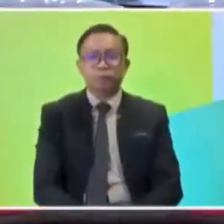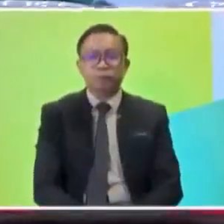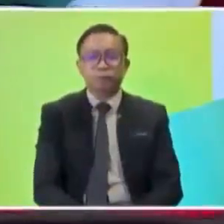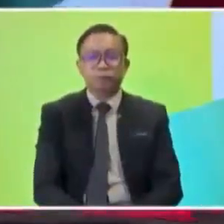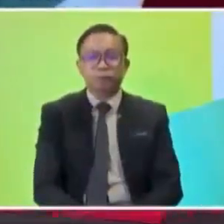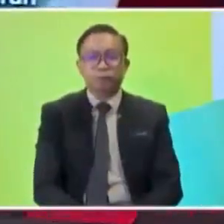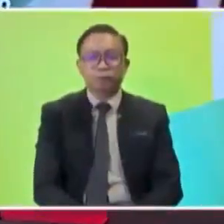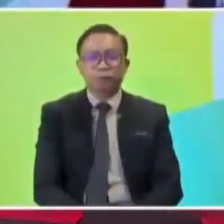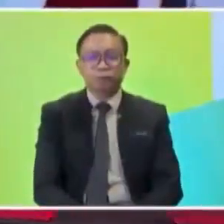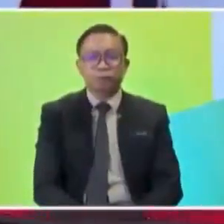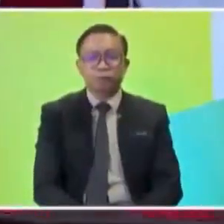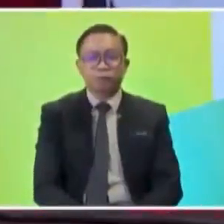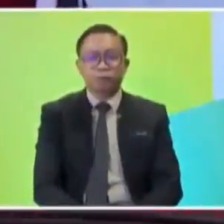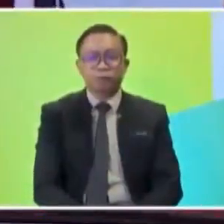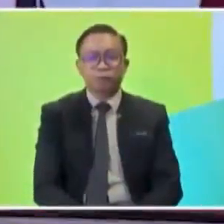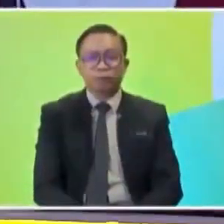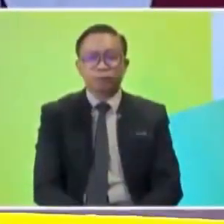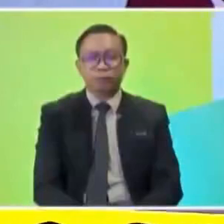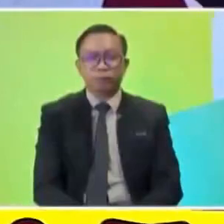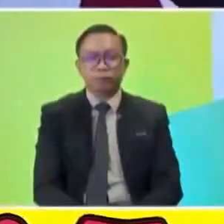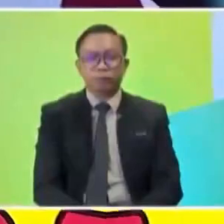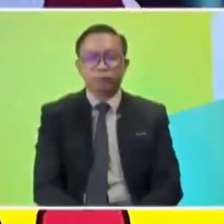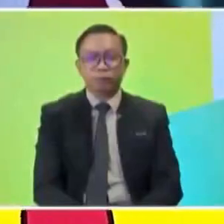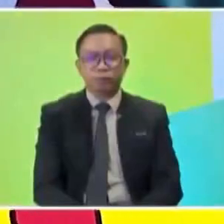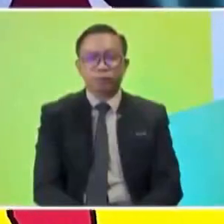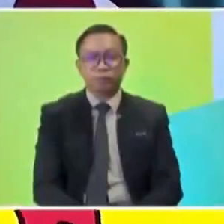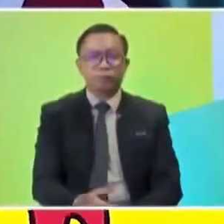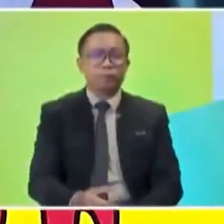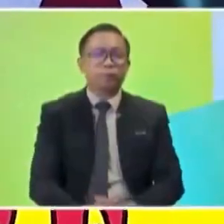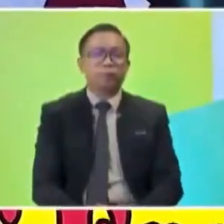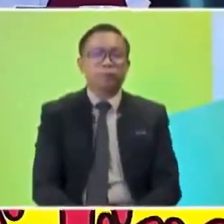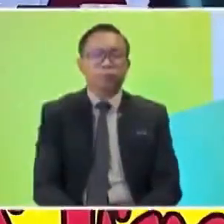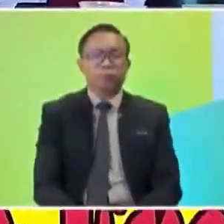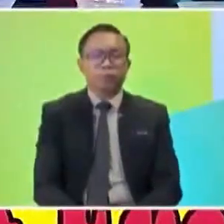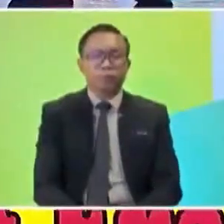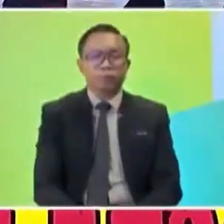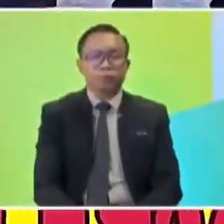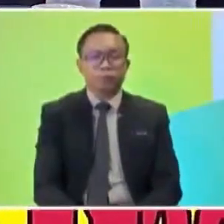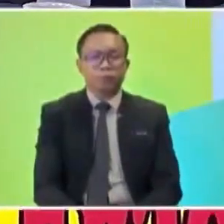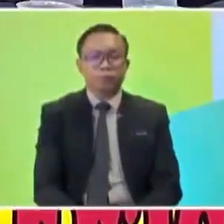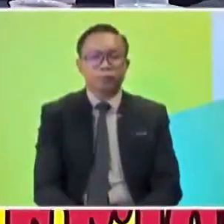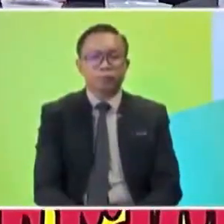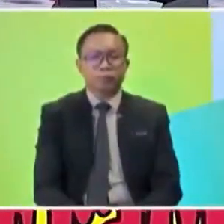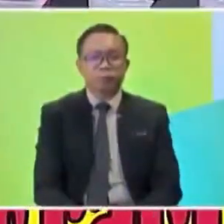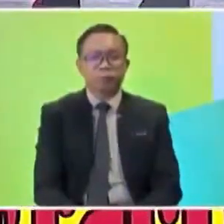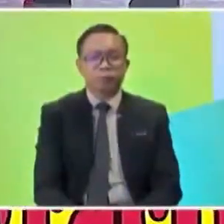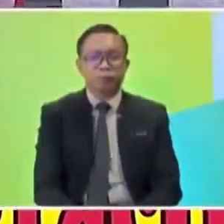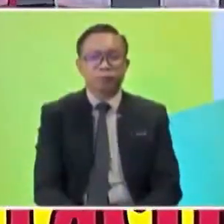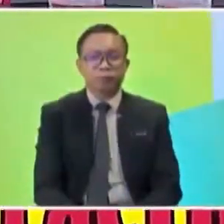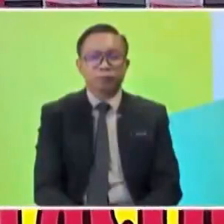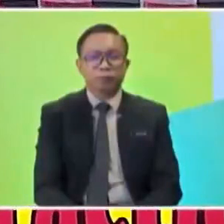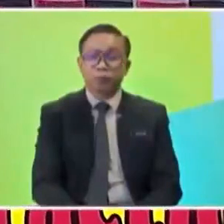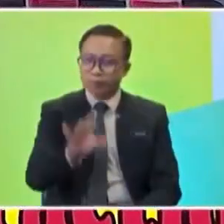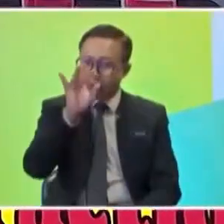Oh, I didn't know. How you know it's my birthday? Oh, thank you so much. Thank you. Thank you so much. Okay, eight parts. Okay, yes.